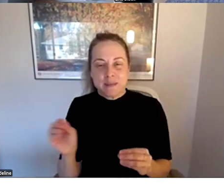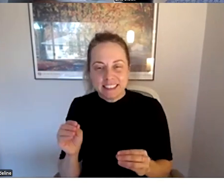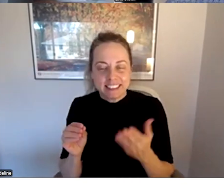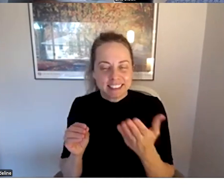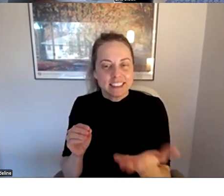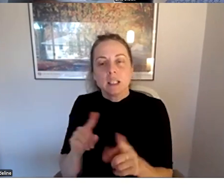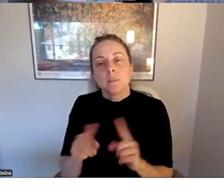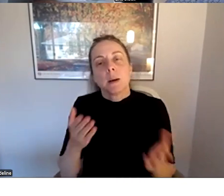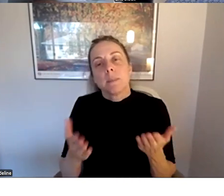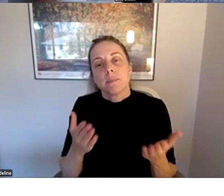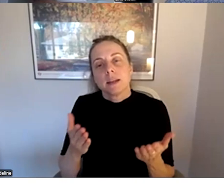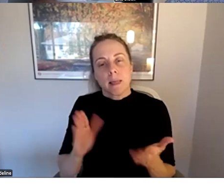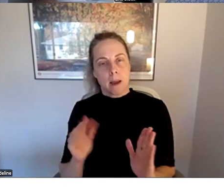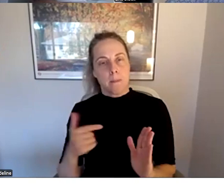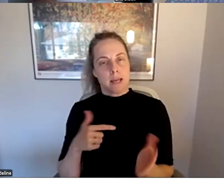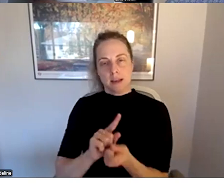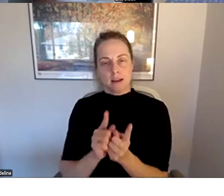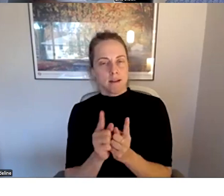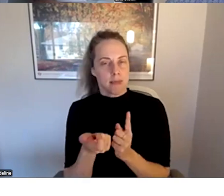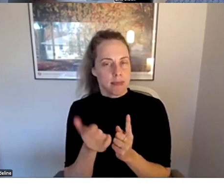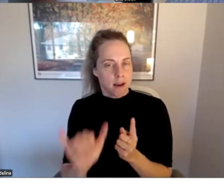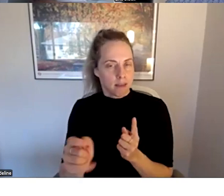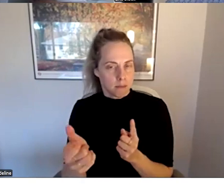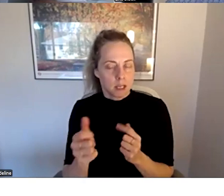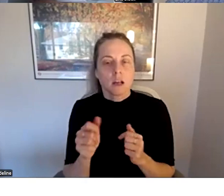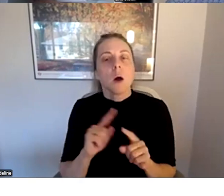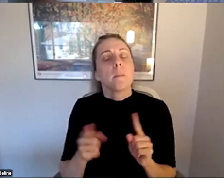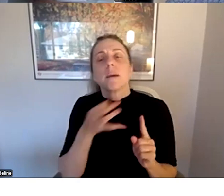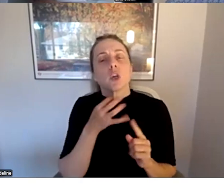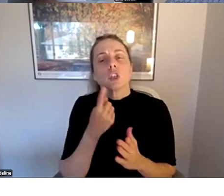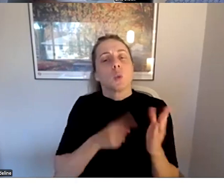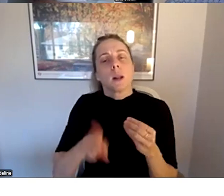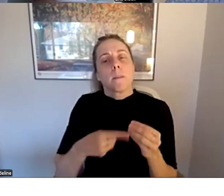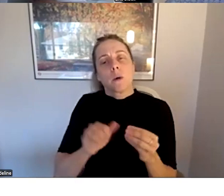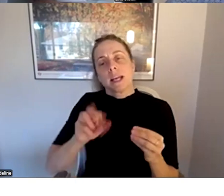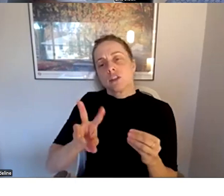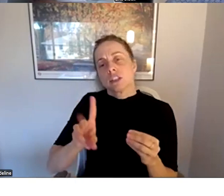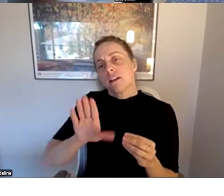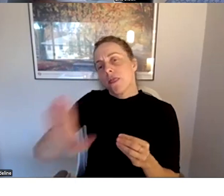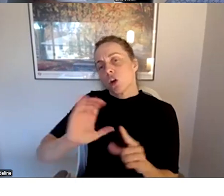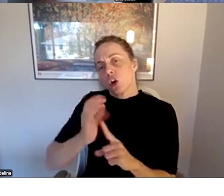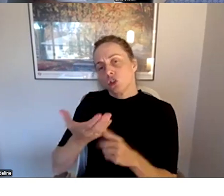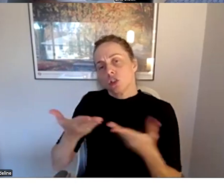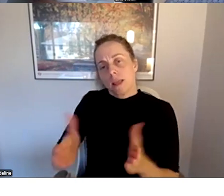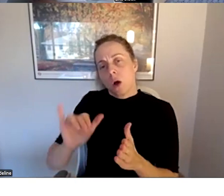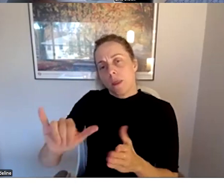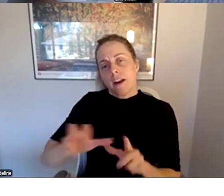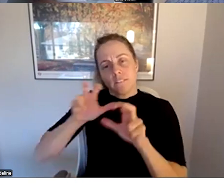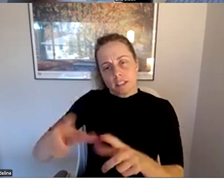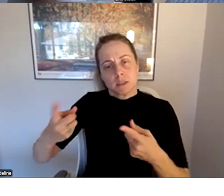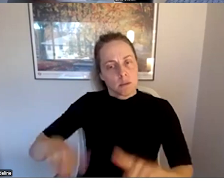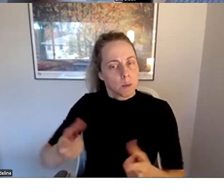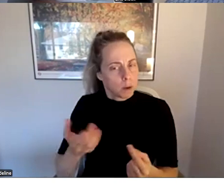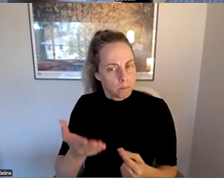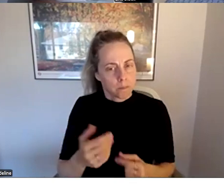maybe what is it about Andersen's culture that allowed this investment to happen? Well, first of all,